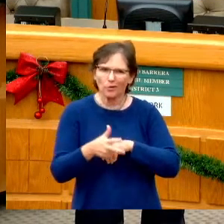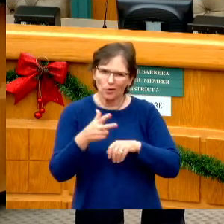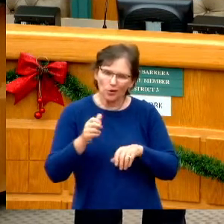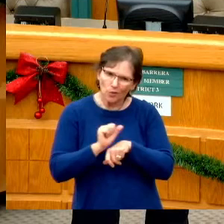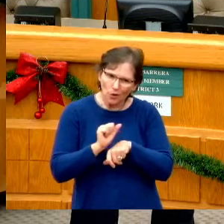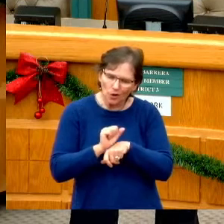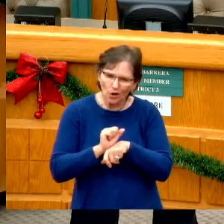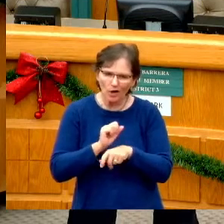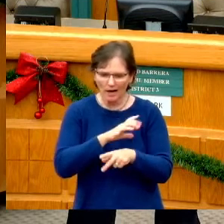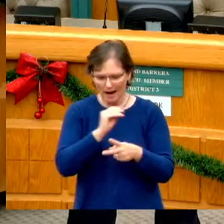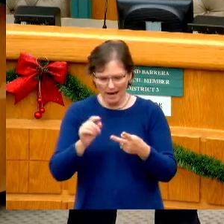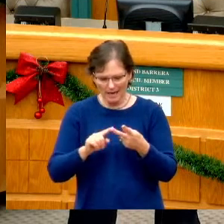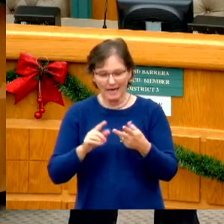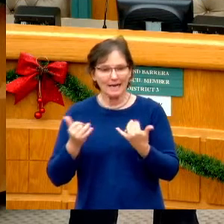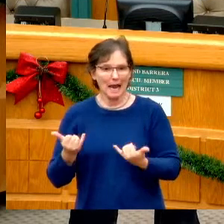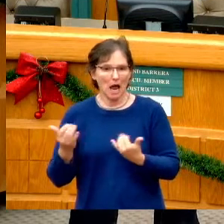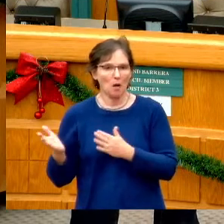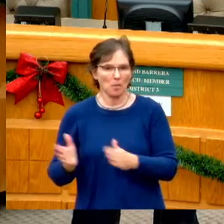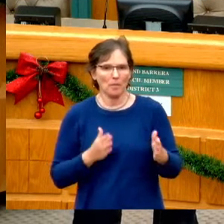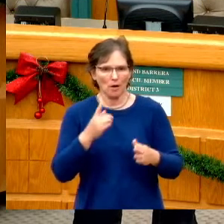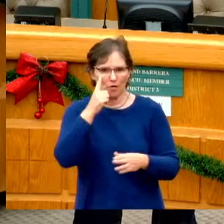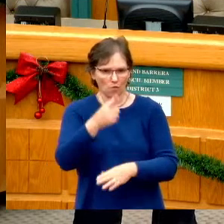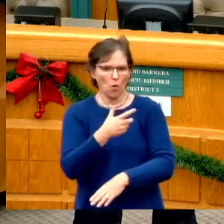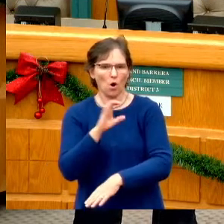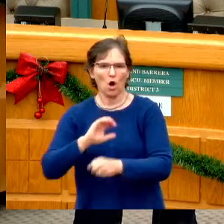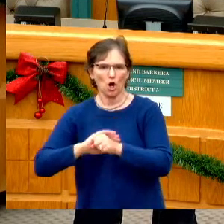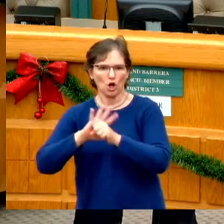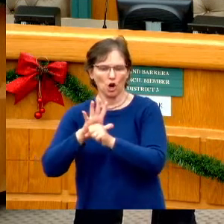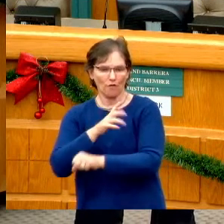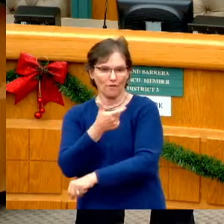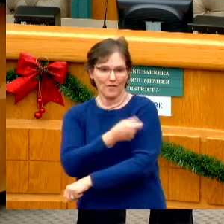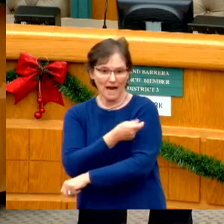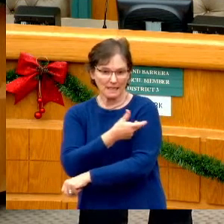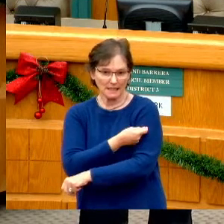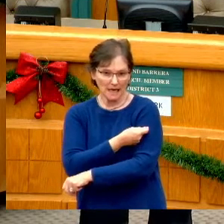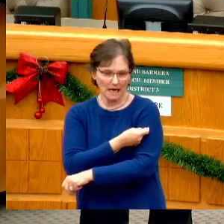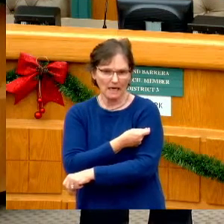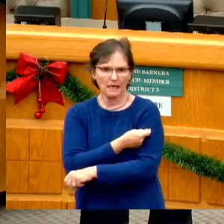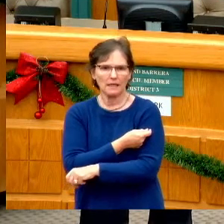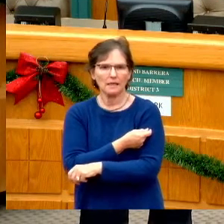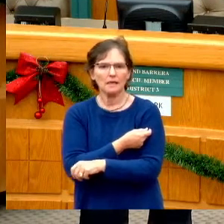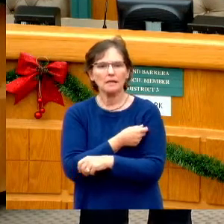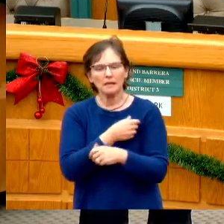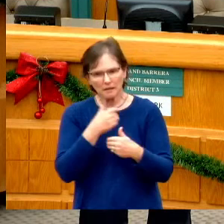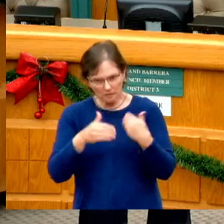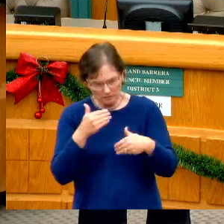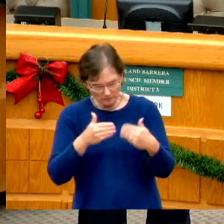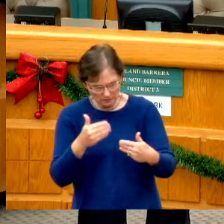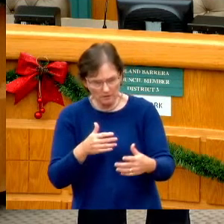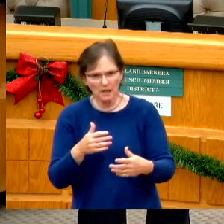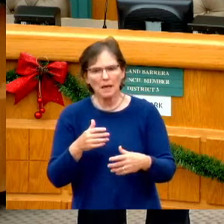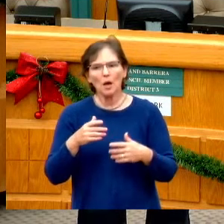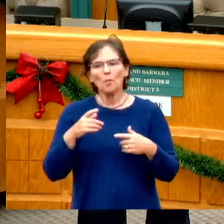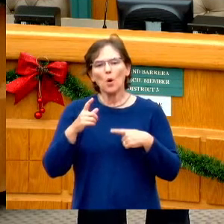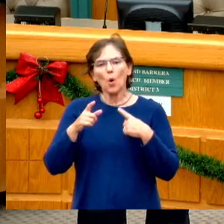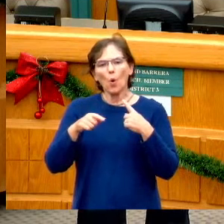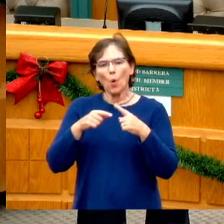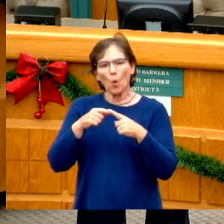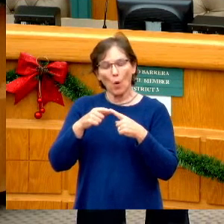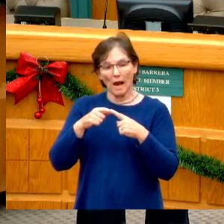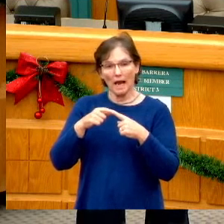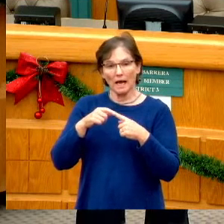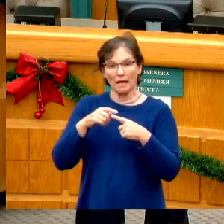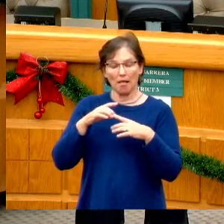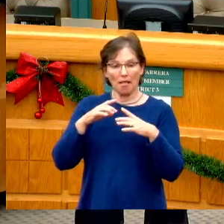And so as soon as we get to a point where it slows down a little, because our priority is